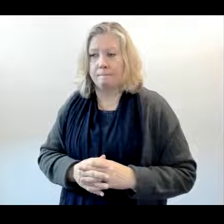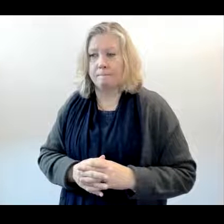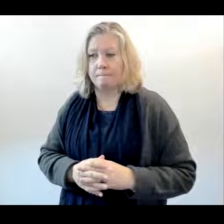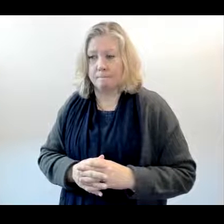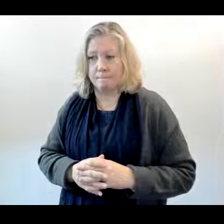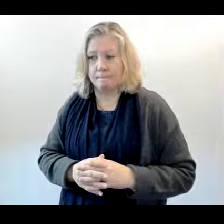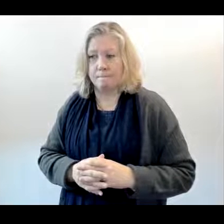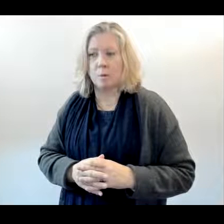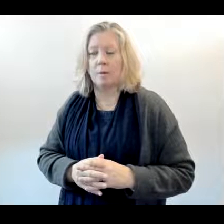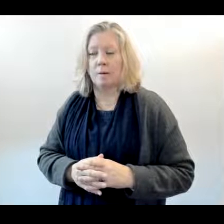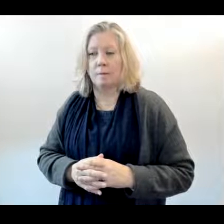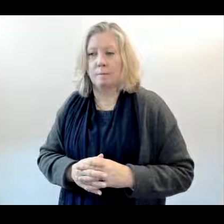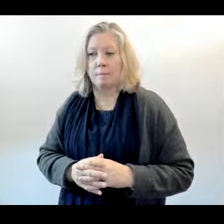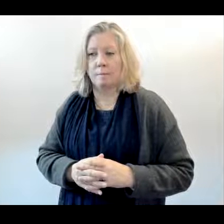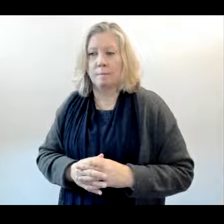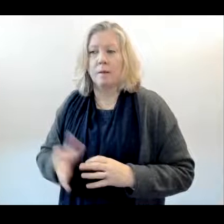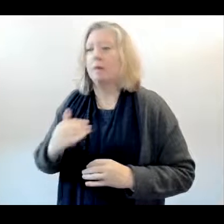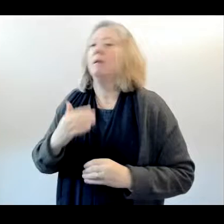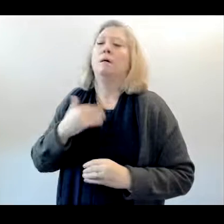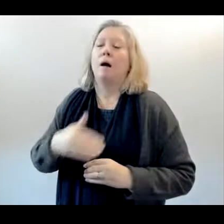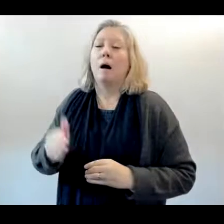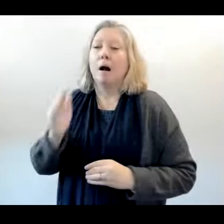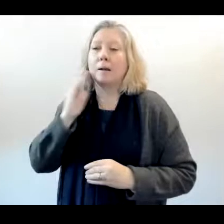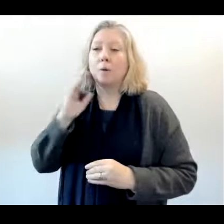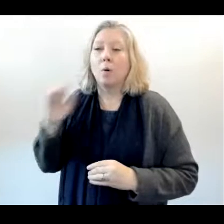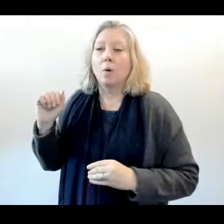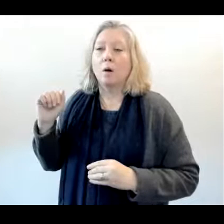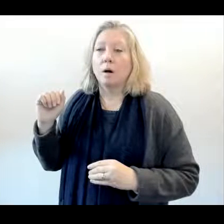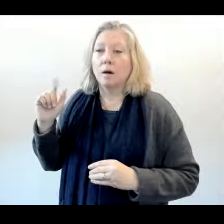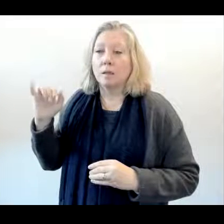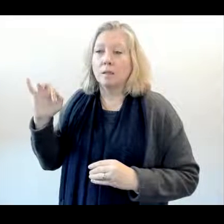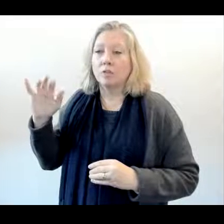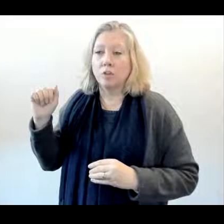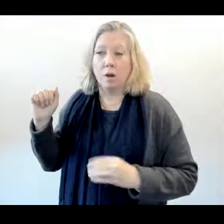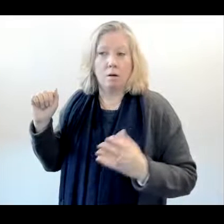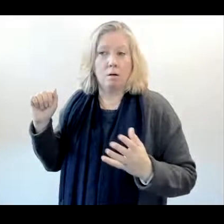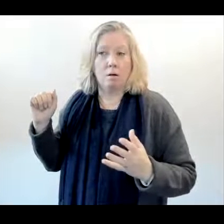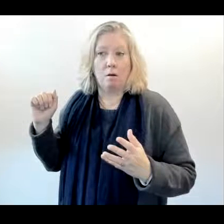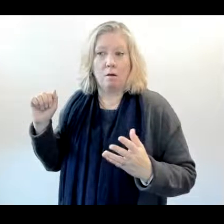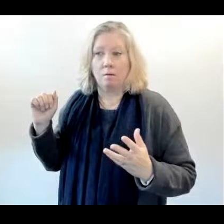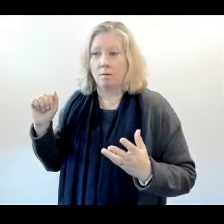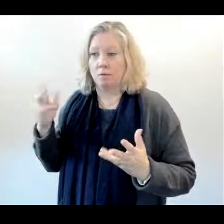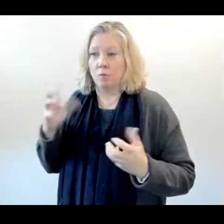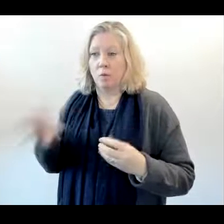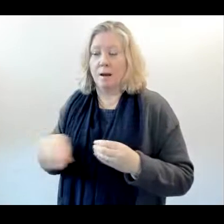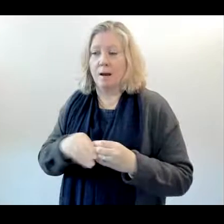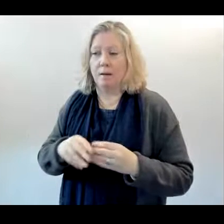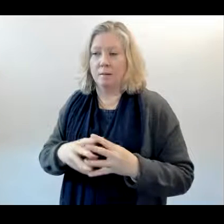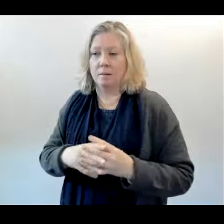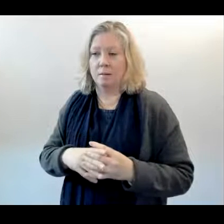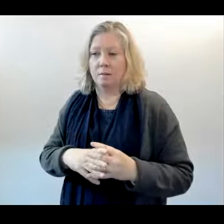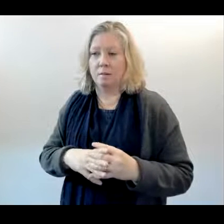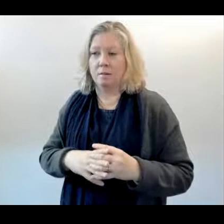Thanks, Esther. I know Alicia's with us too. I don't know if she had wanted to give her the chance to, if there was anything she'd like to add.